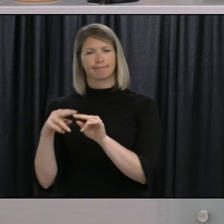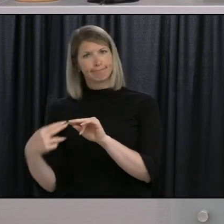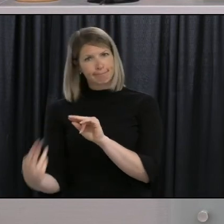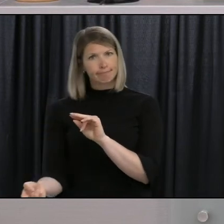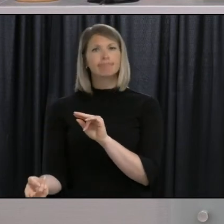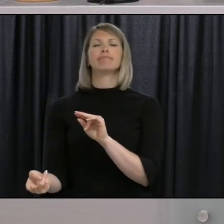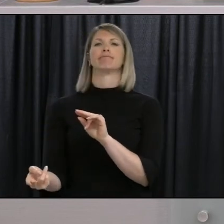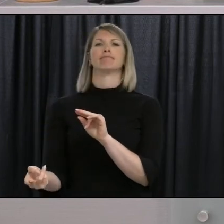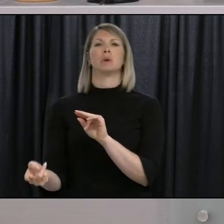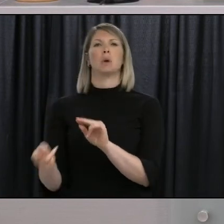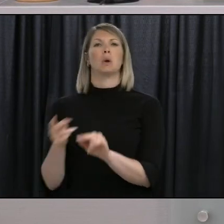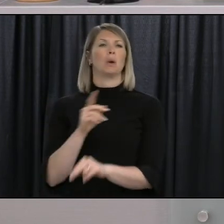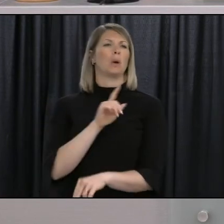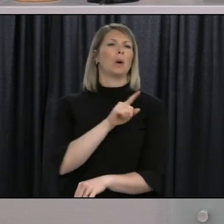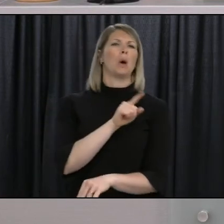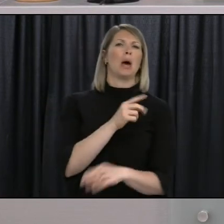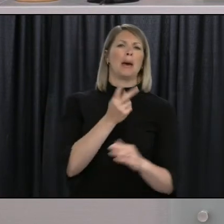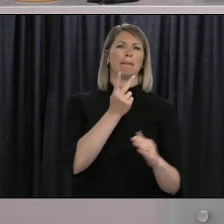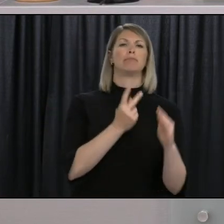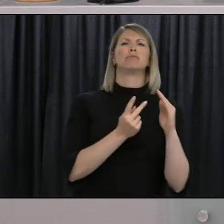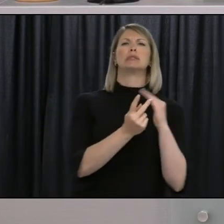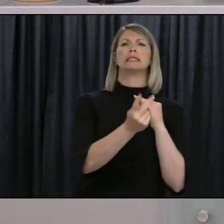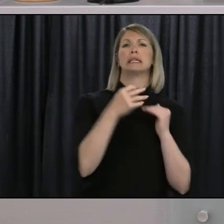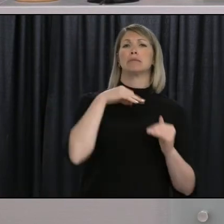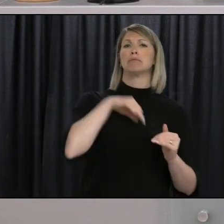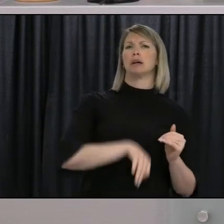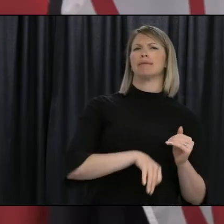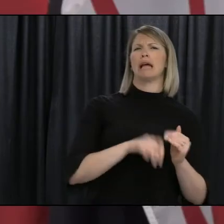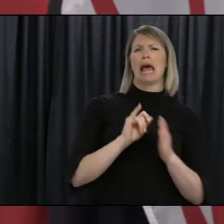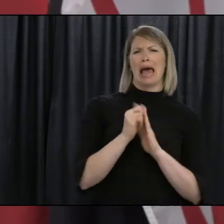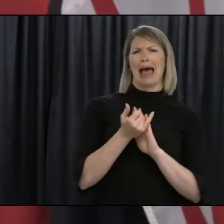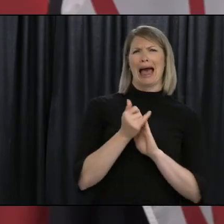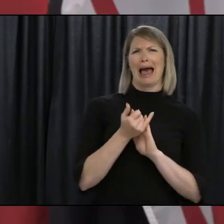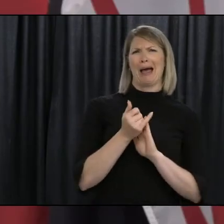where that $500 million is expected to come from.